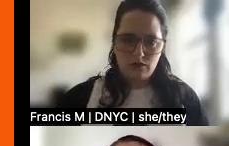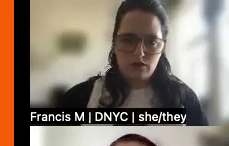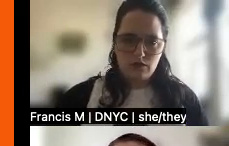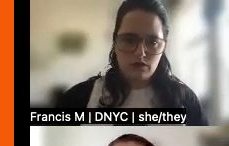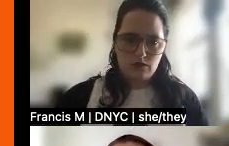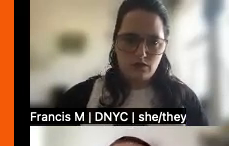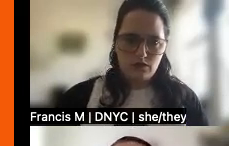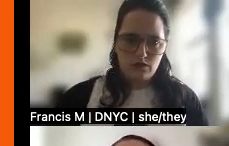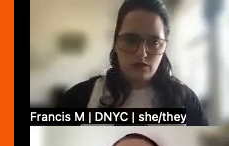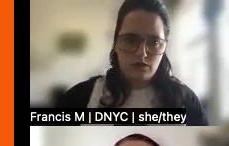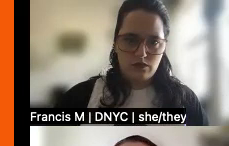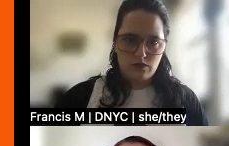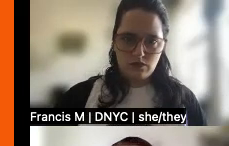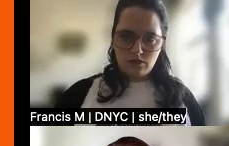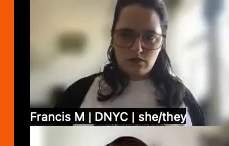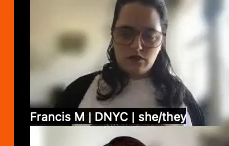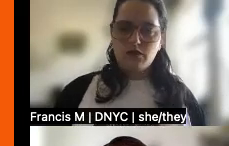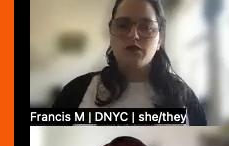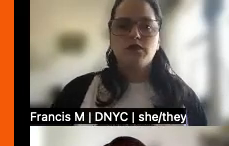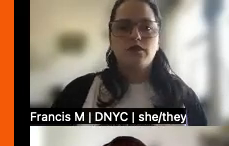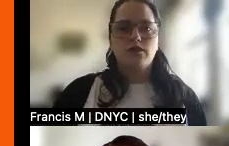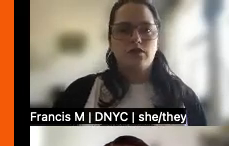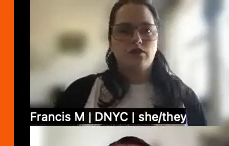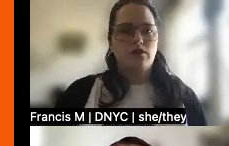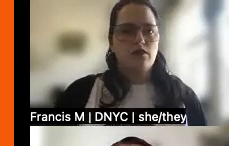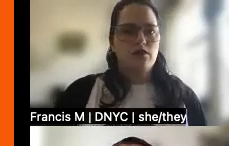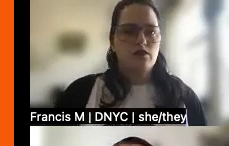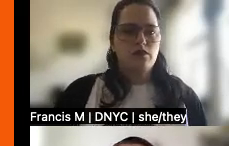making communities outside of the Metro NYC area.